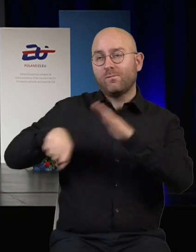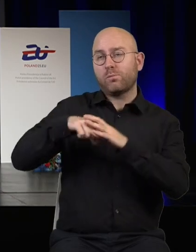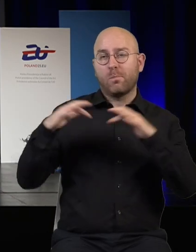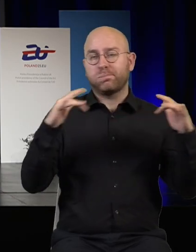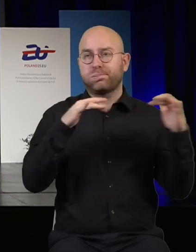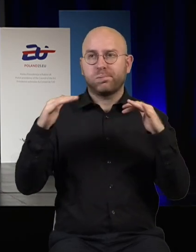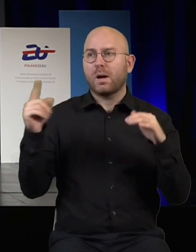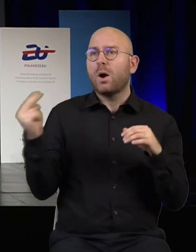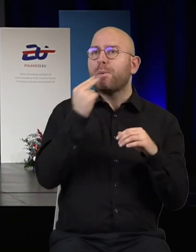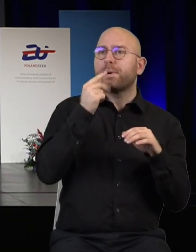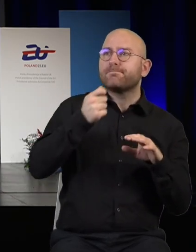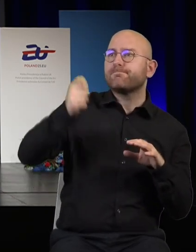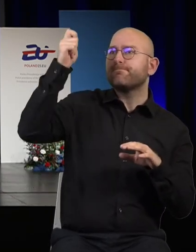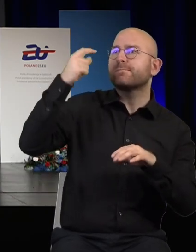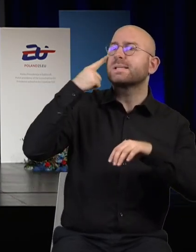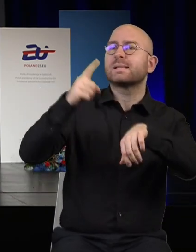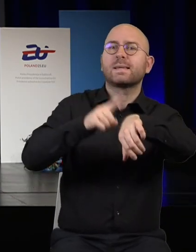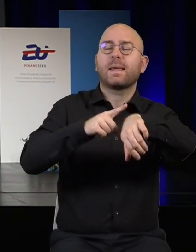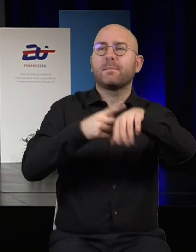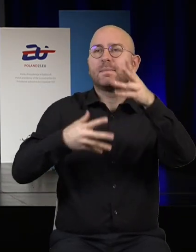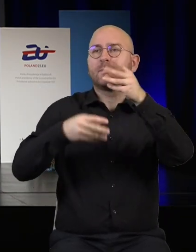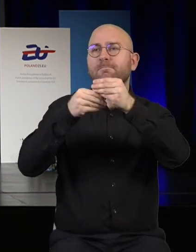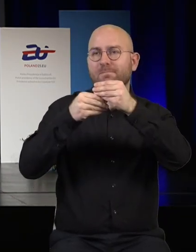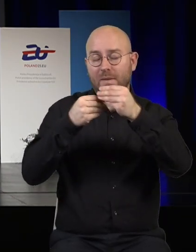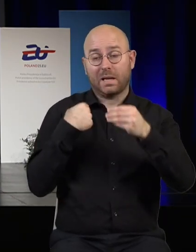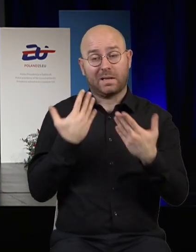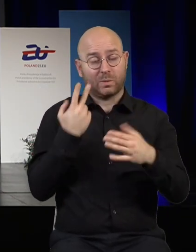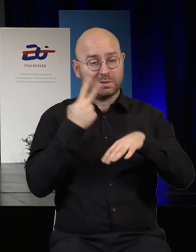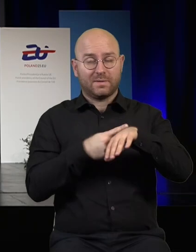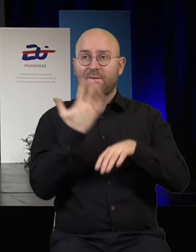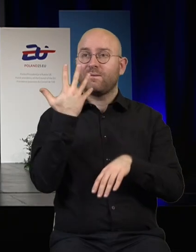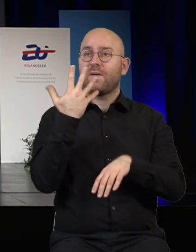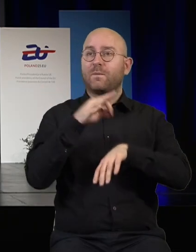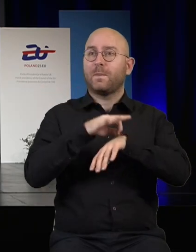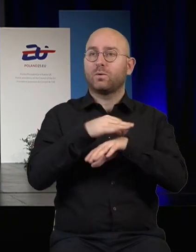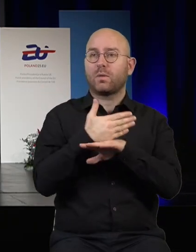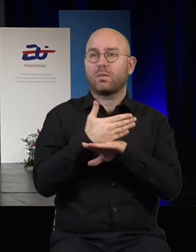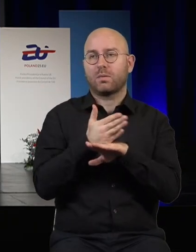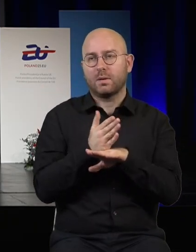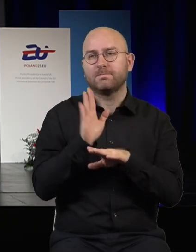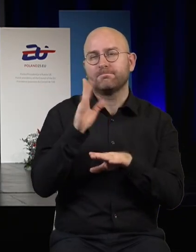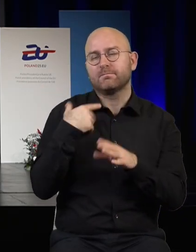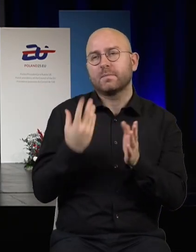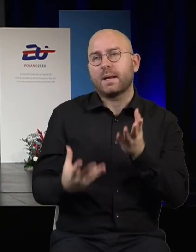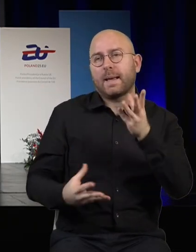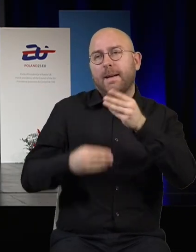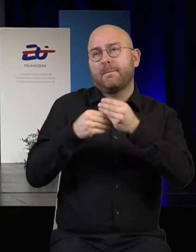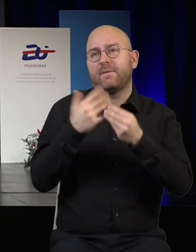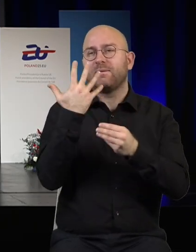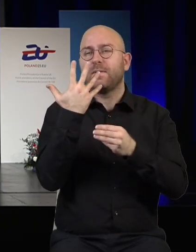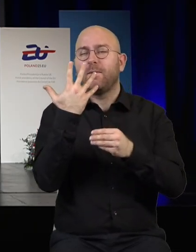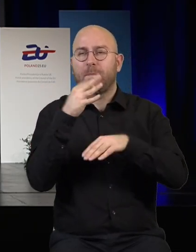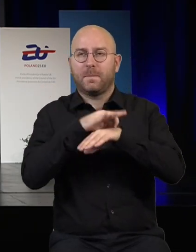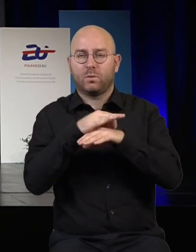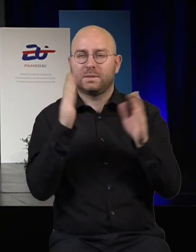us if we add this 5 minutes to the time of the panel. And just a bit